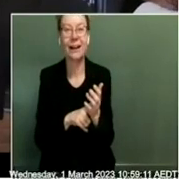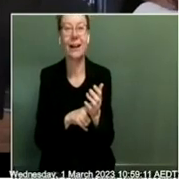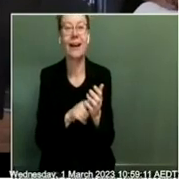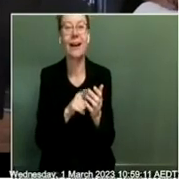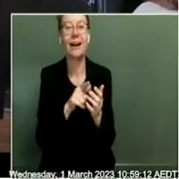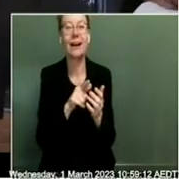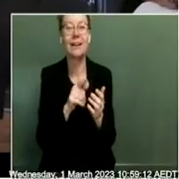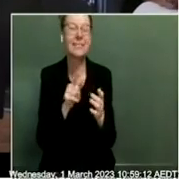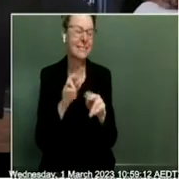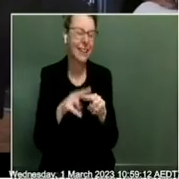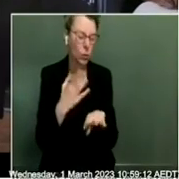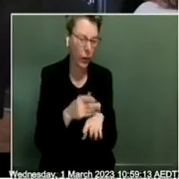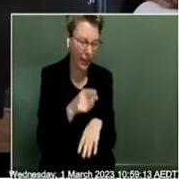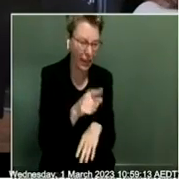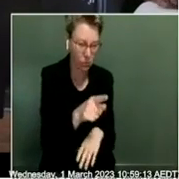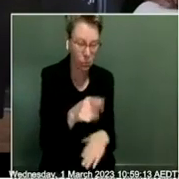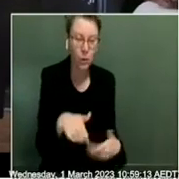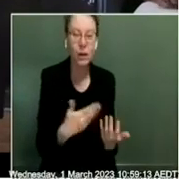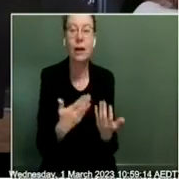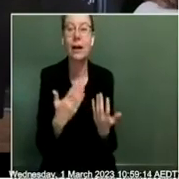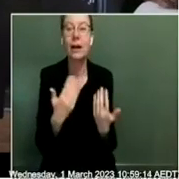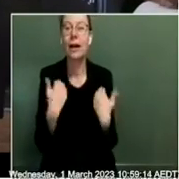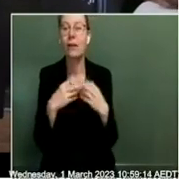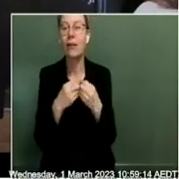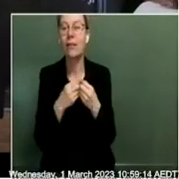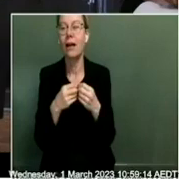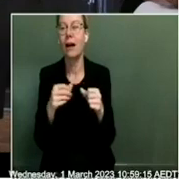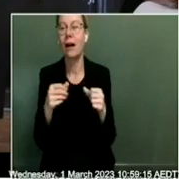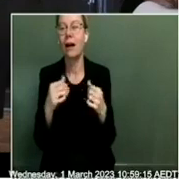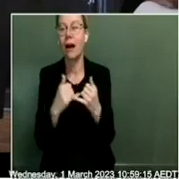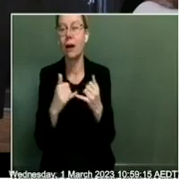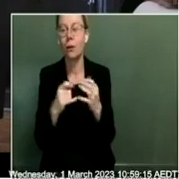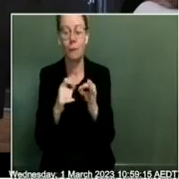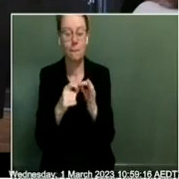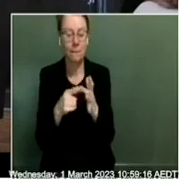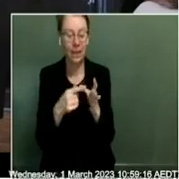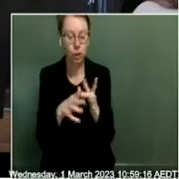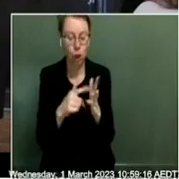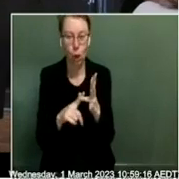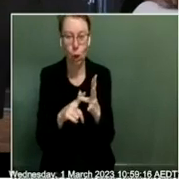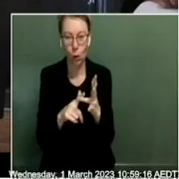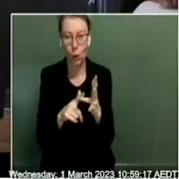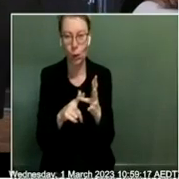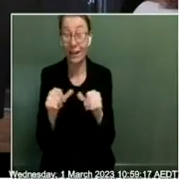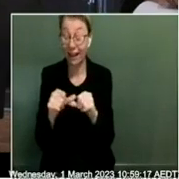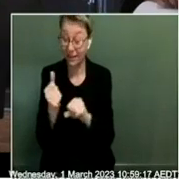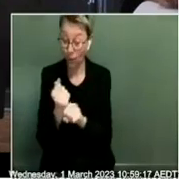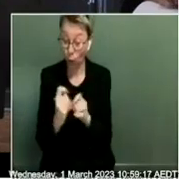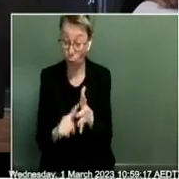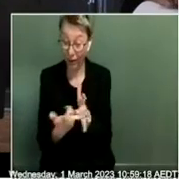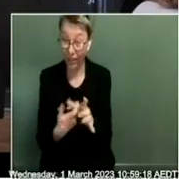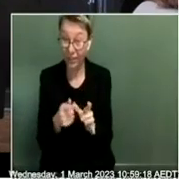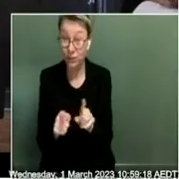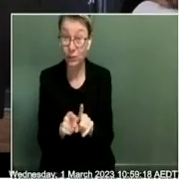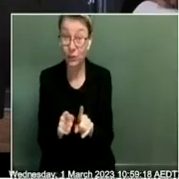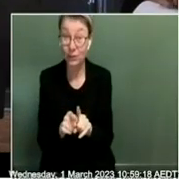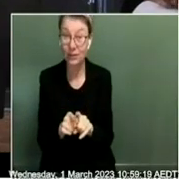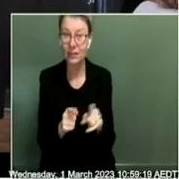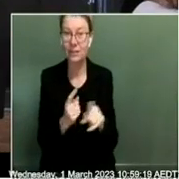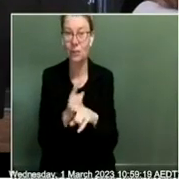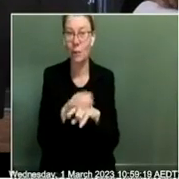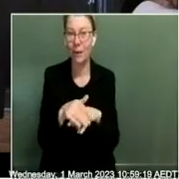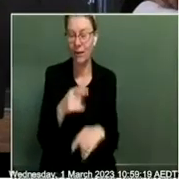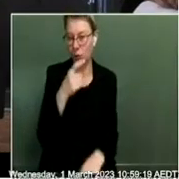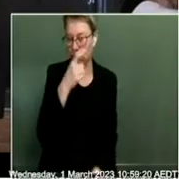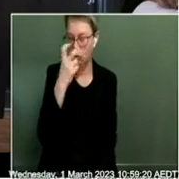Uncle Banjo Clark and Uncle Percy there for a while, and Auntie Gloria, and that was there too. We need to talk about their trauma, the old people. Yeah. Auntie Gloria and